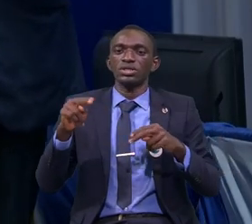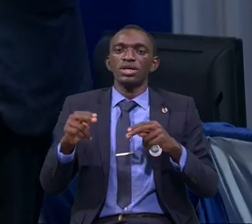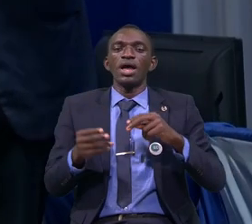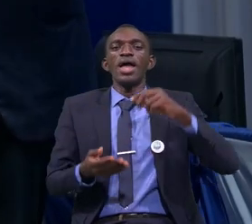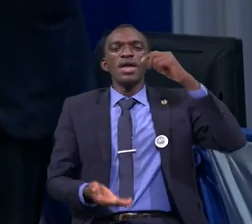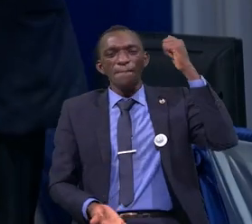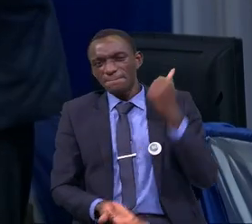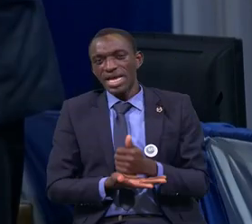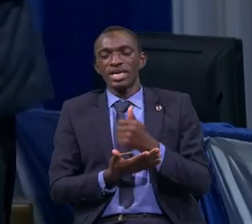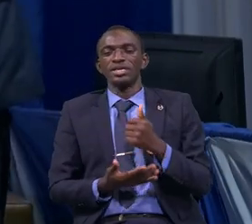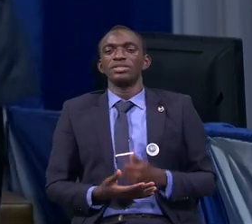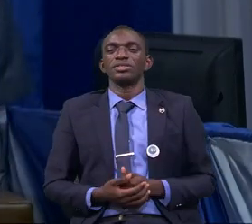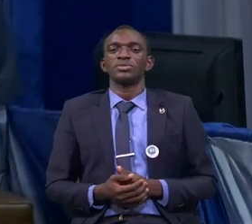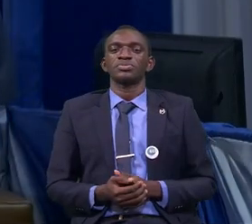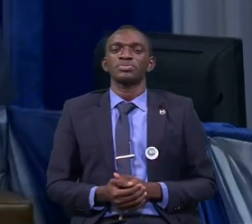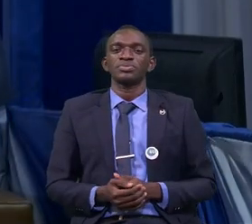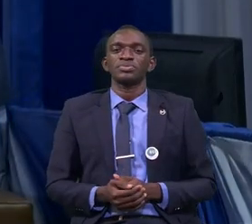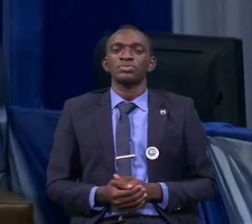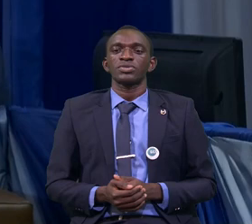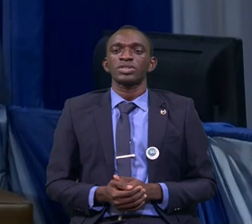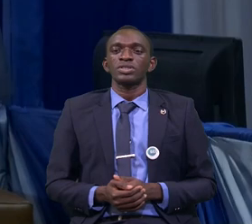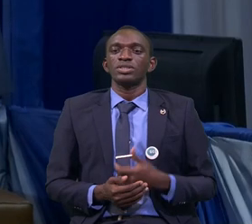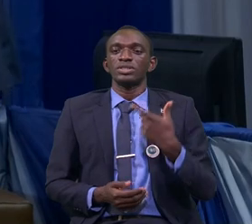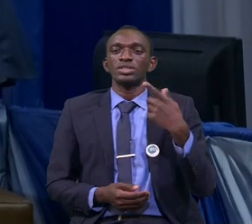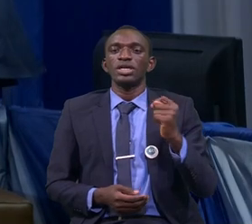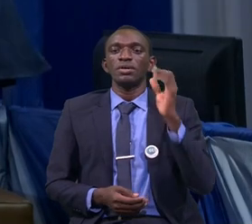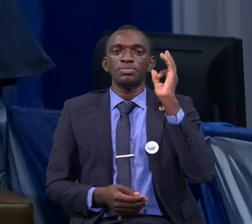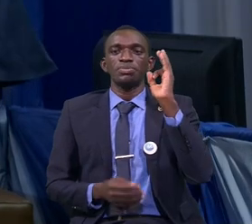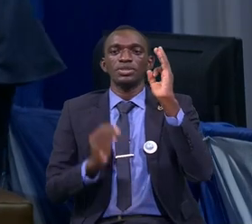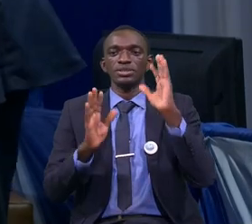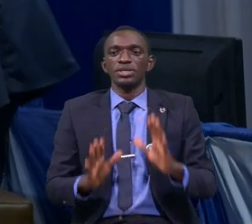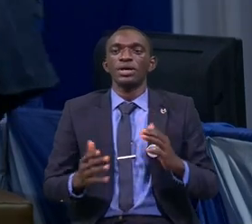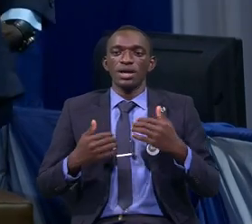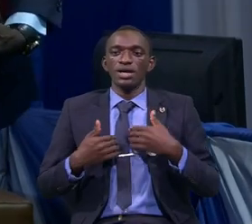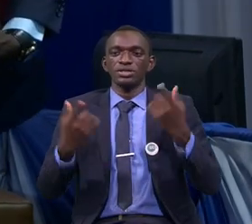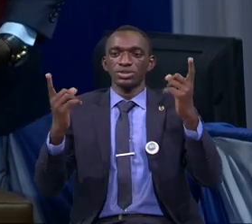amen! The pastor has come.